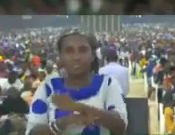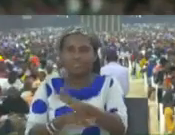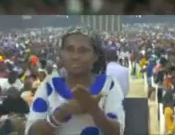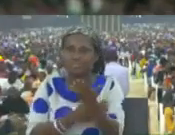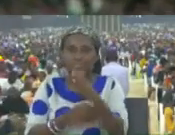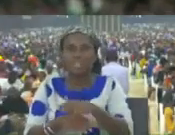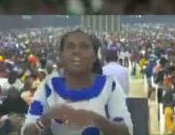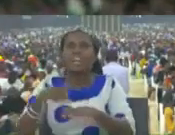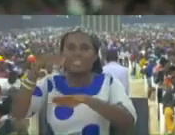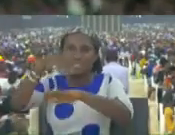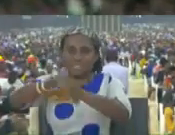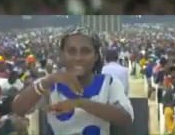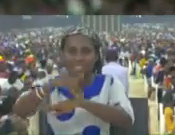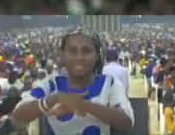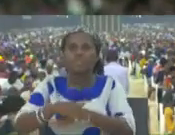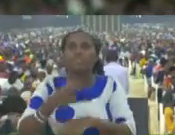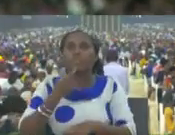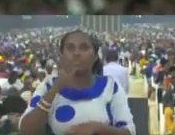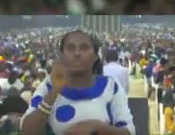night must end.